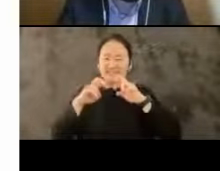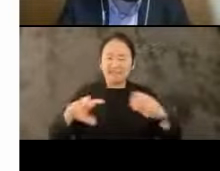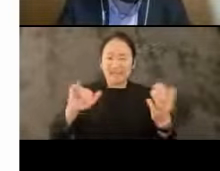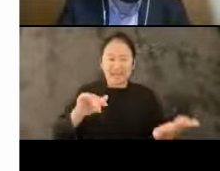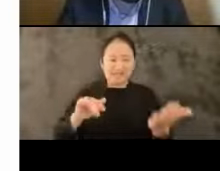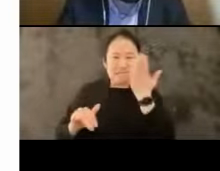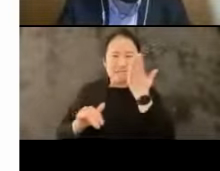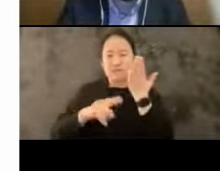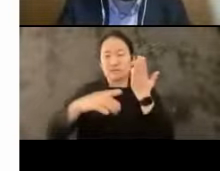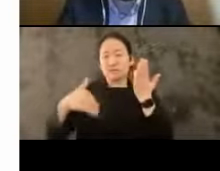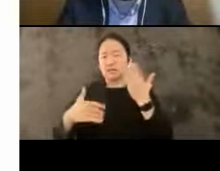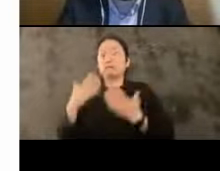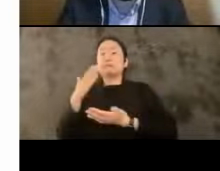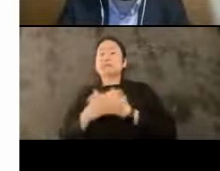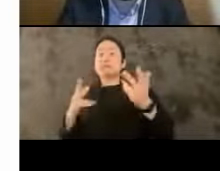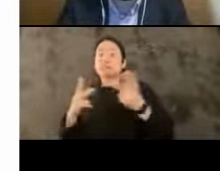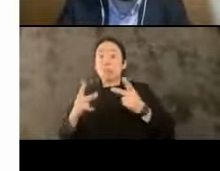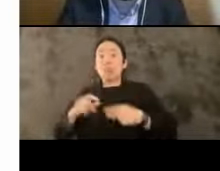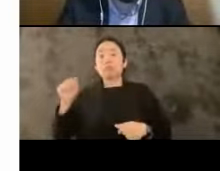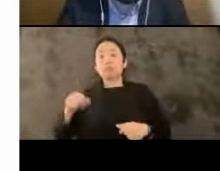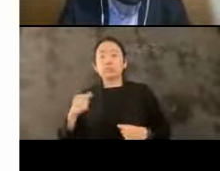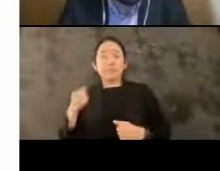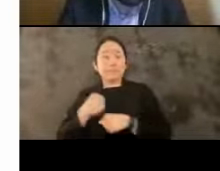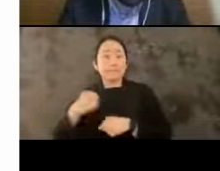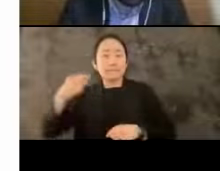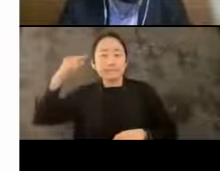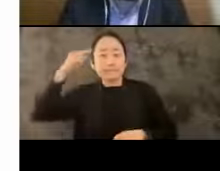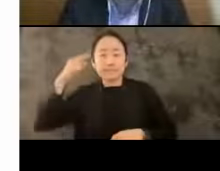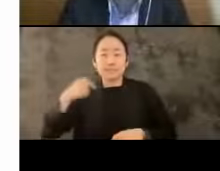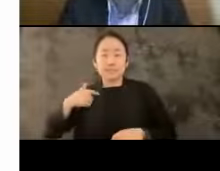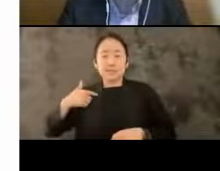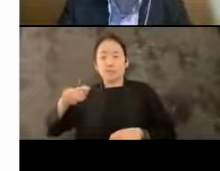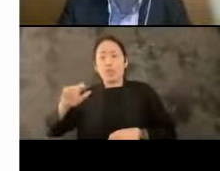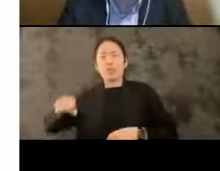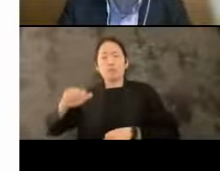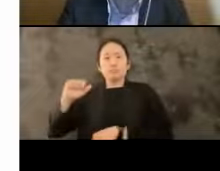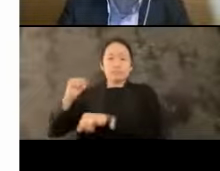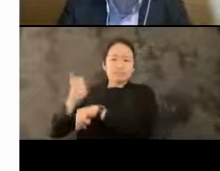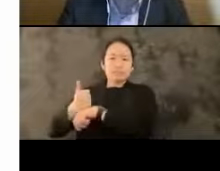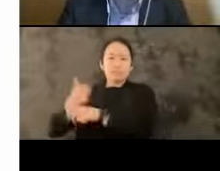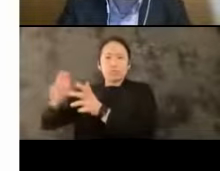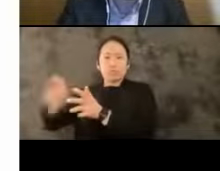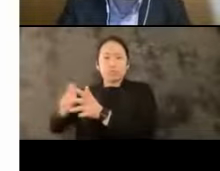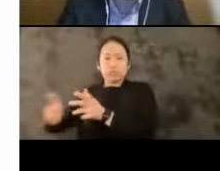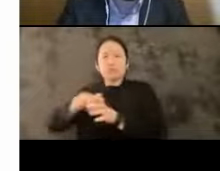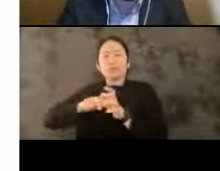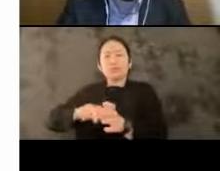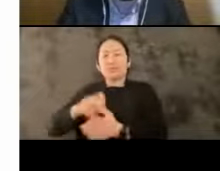it may make sense to think about, and probably a lot of places it doesn't. So, it's not,